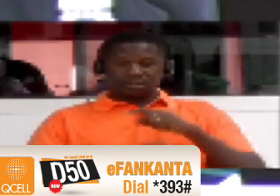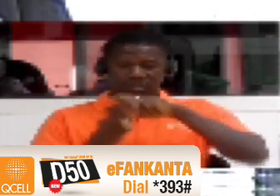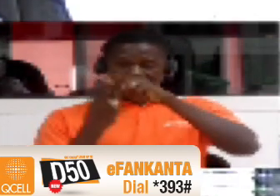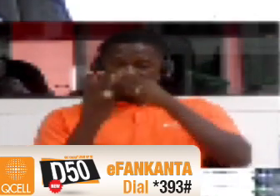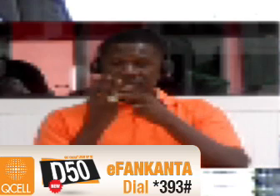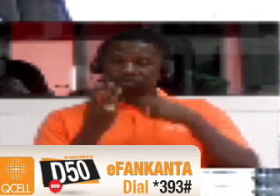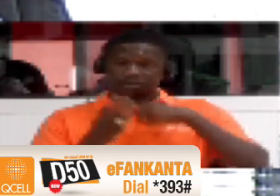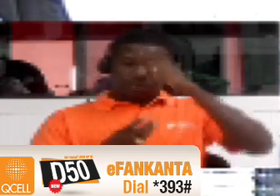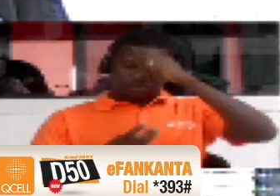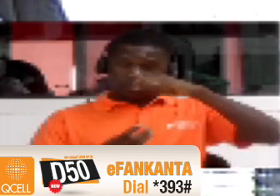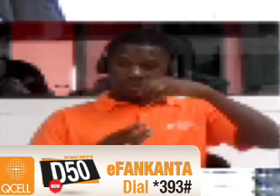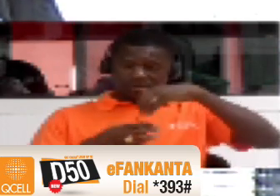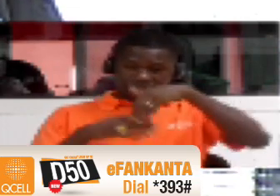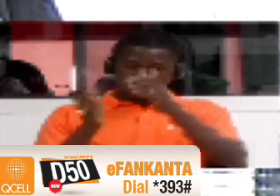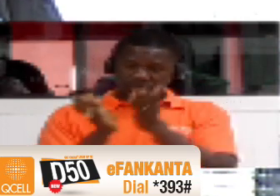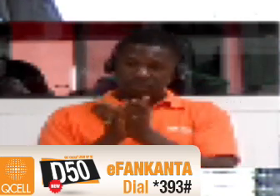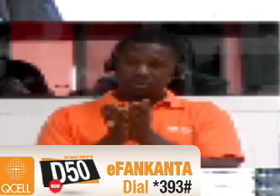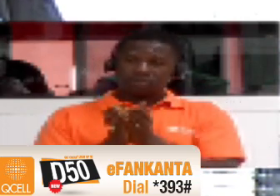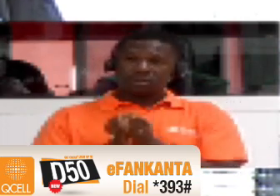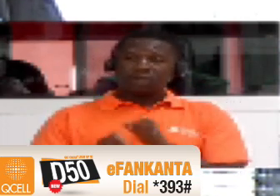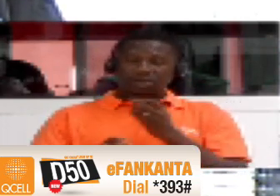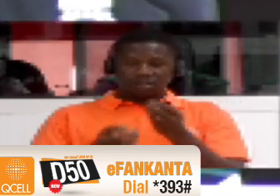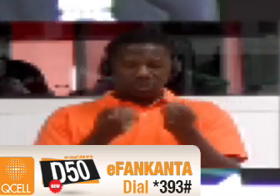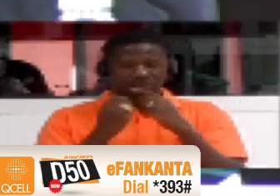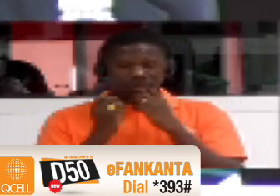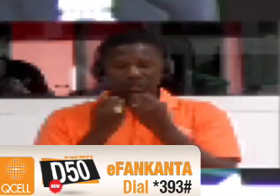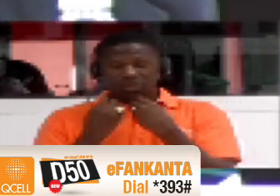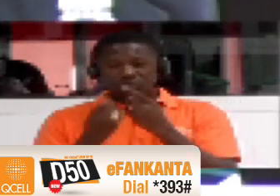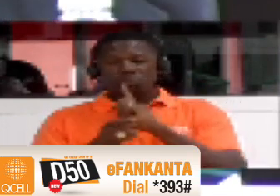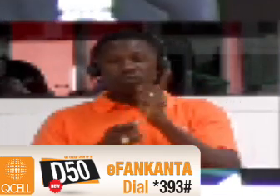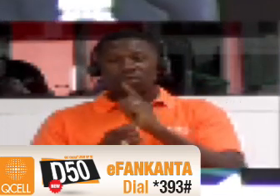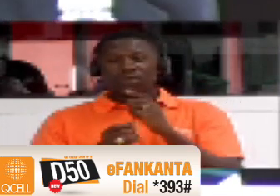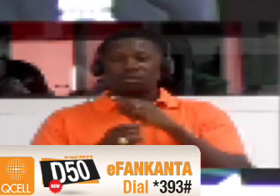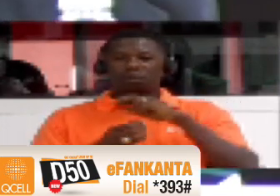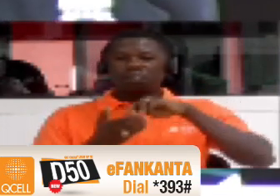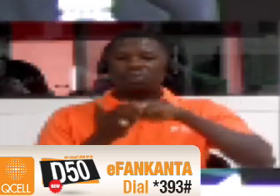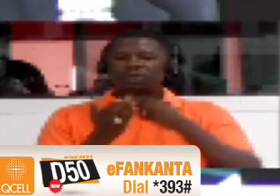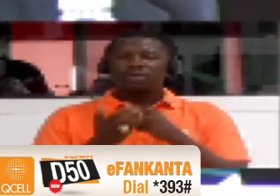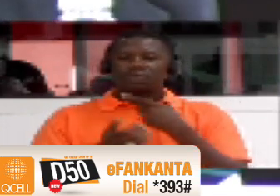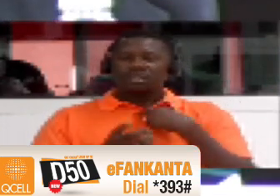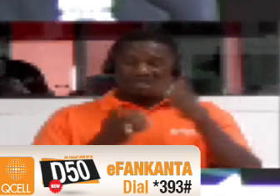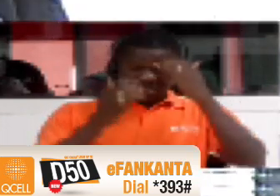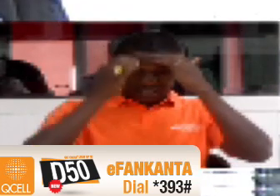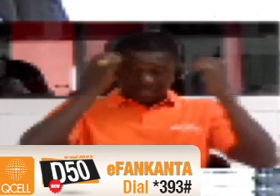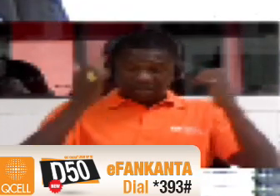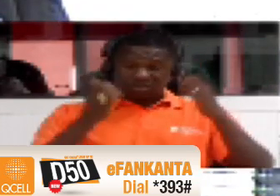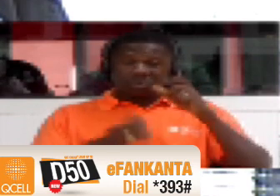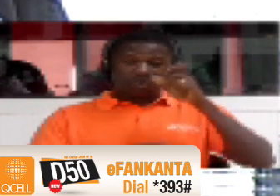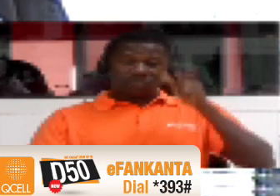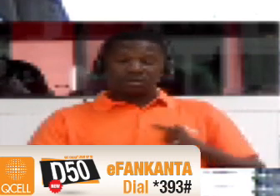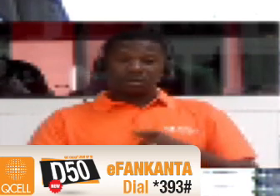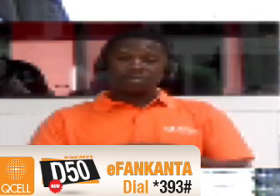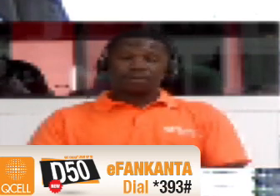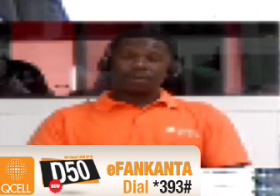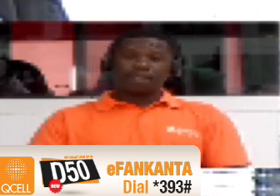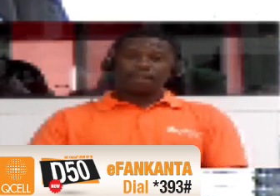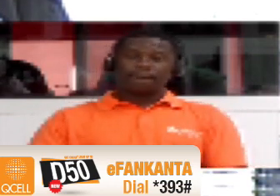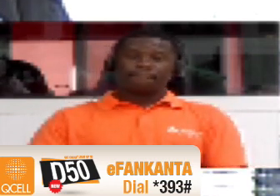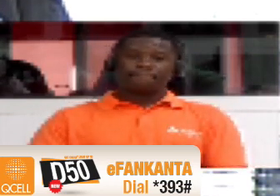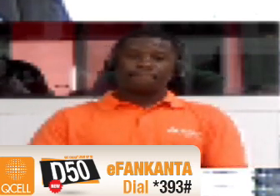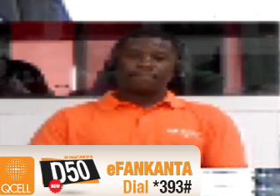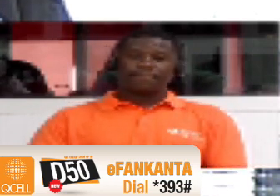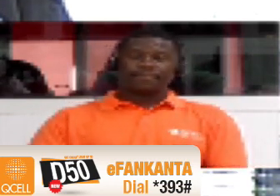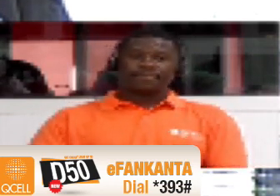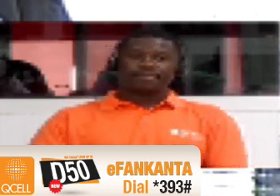force. Can you tell us what that entailed, being an intelligence officer? Ako saying bring ying alfretama and